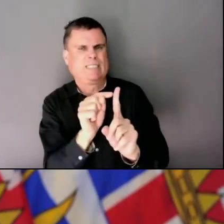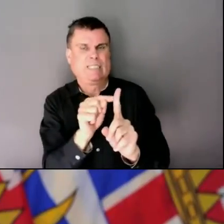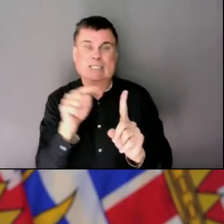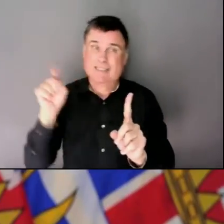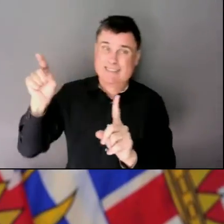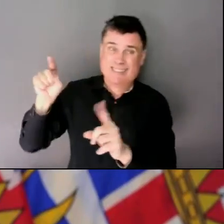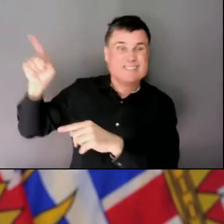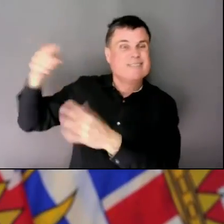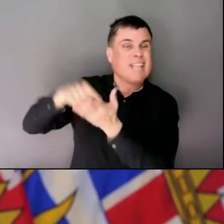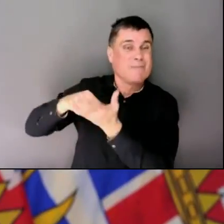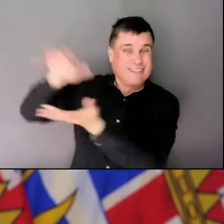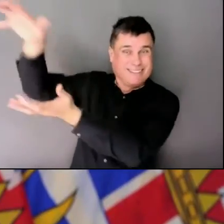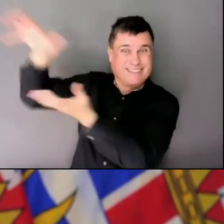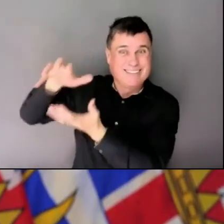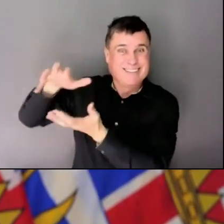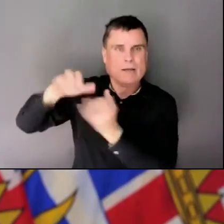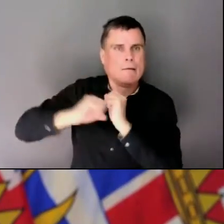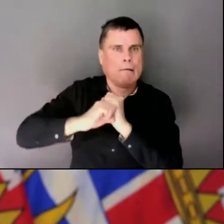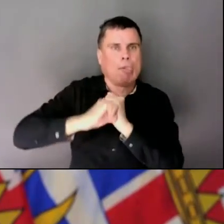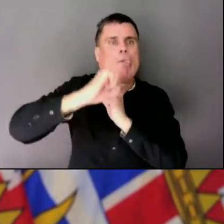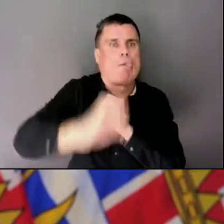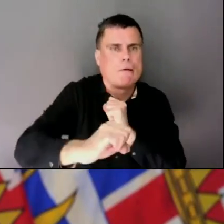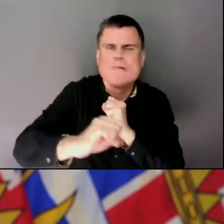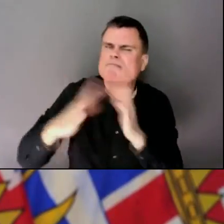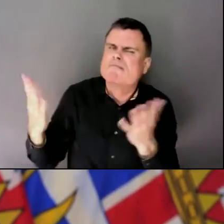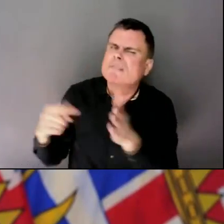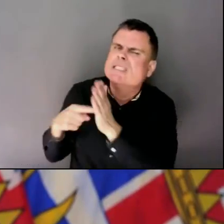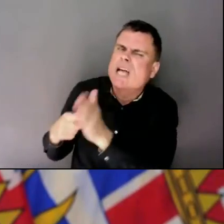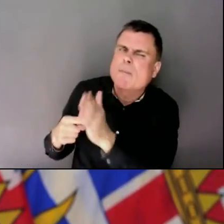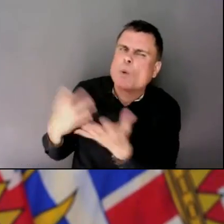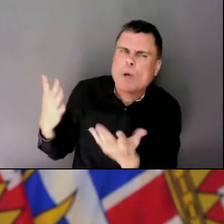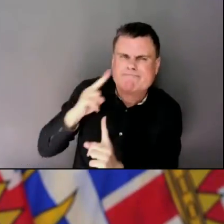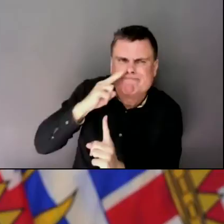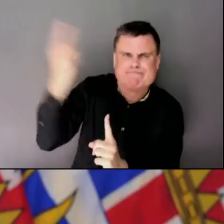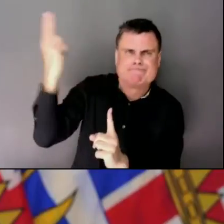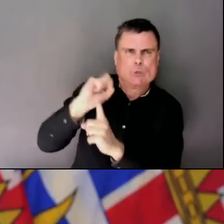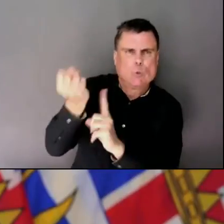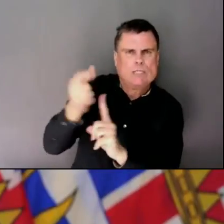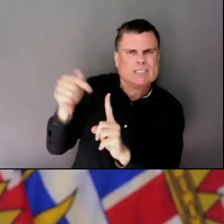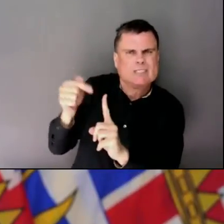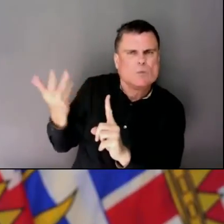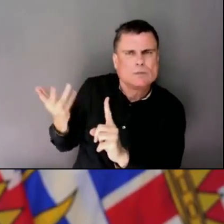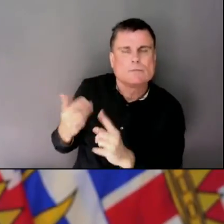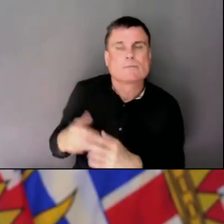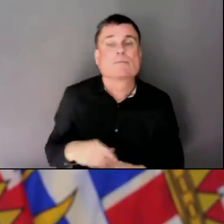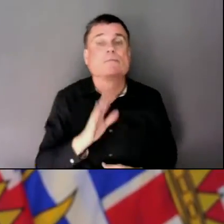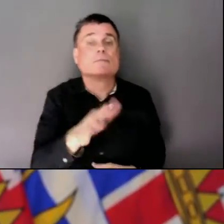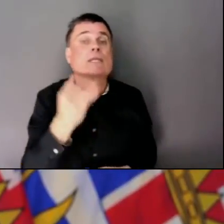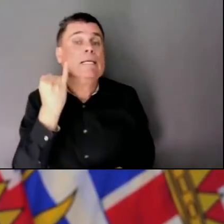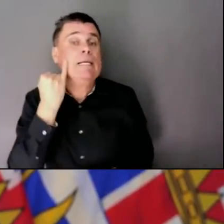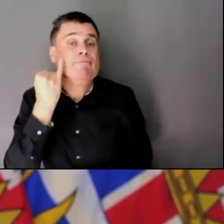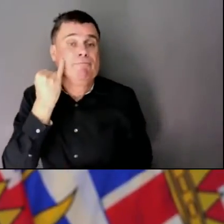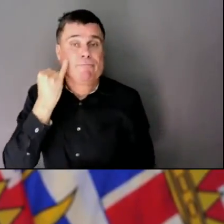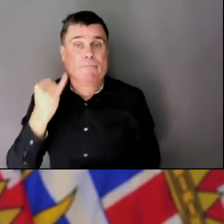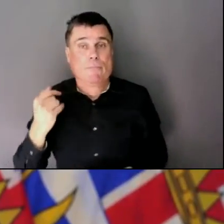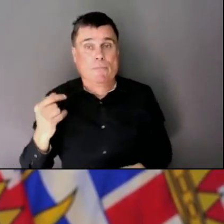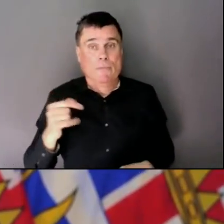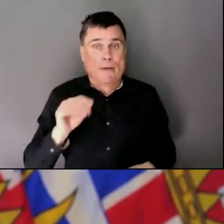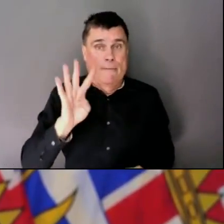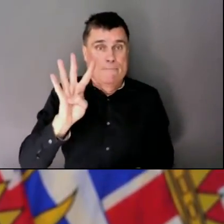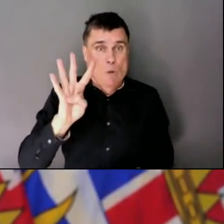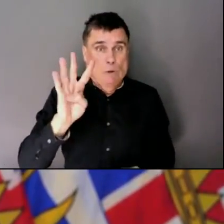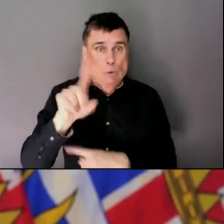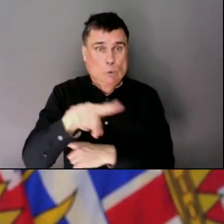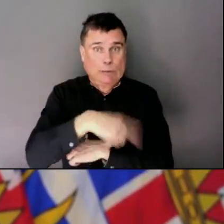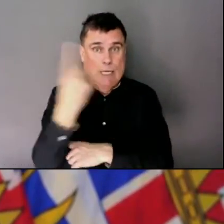be? Yeah, so if we're at 42 days and there is no Pfizer vaccine available for second doses, we